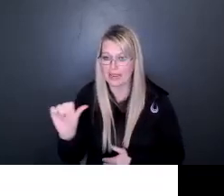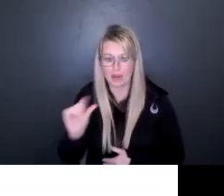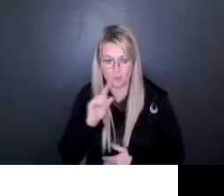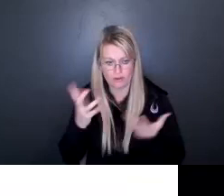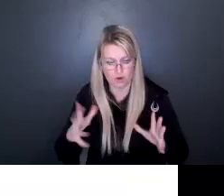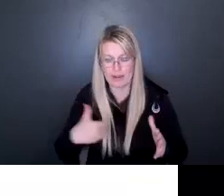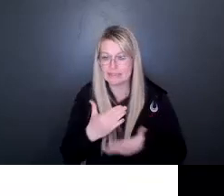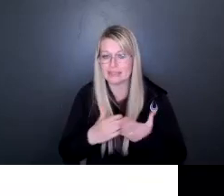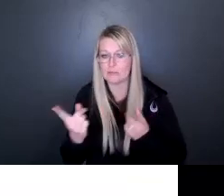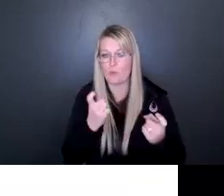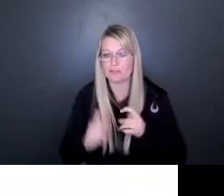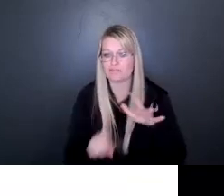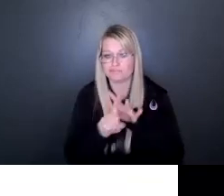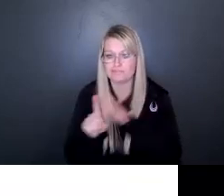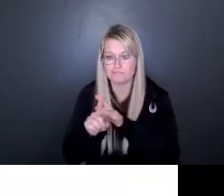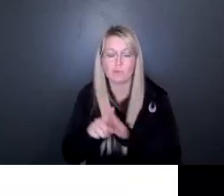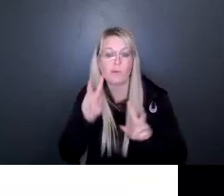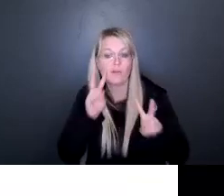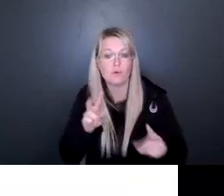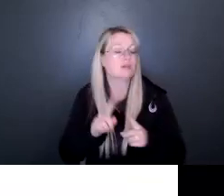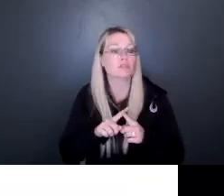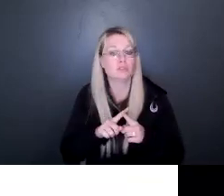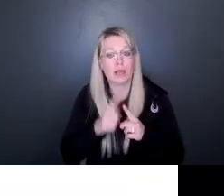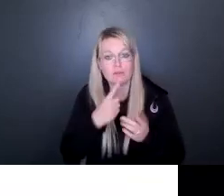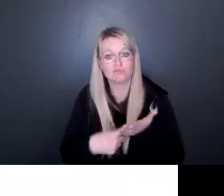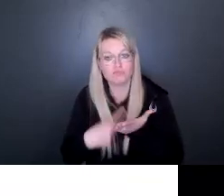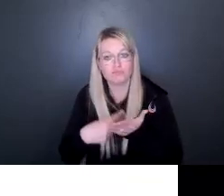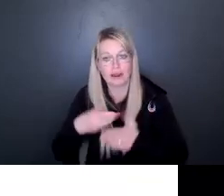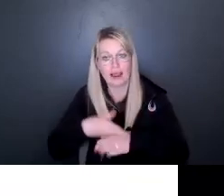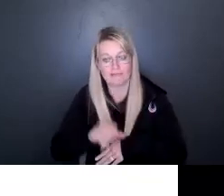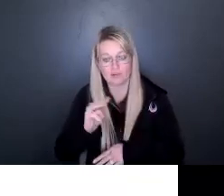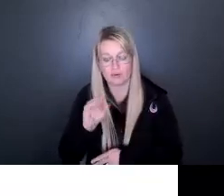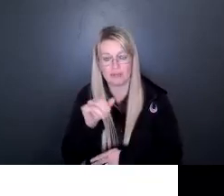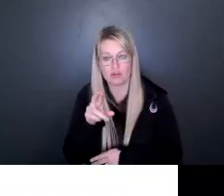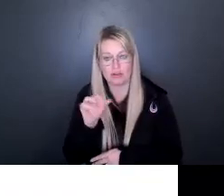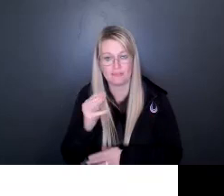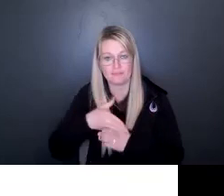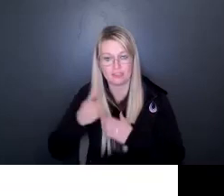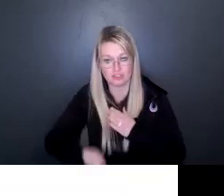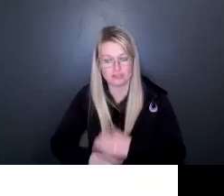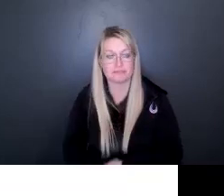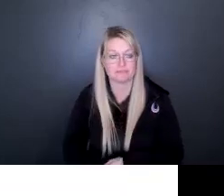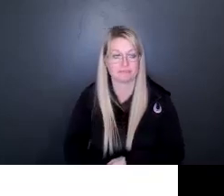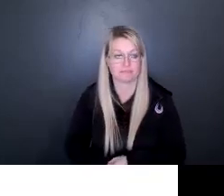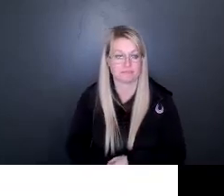some great questions coming in, and we are looking forward to a fruitful discussion after Miriam wraps us up.